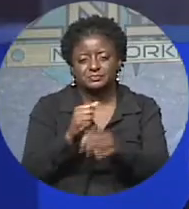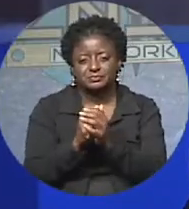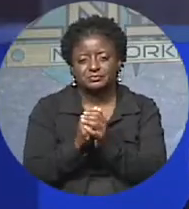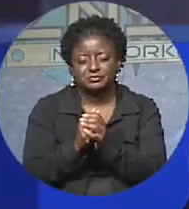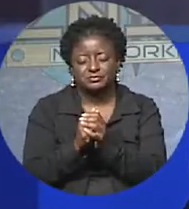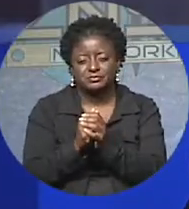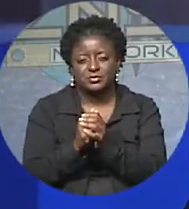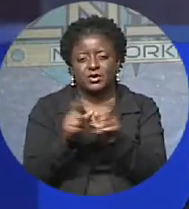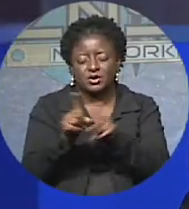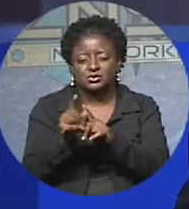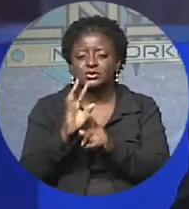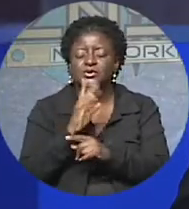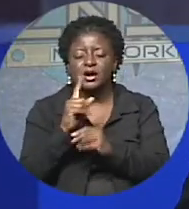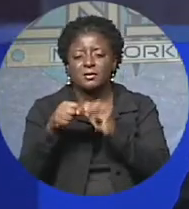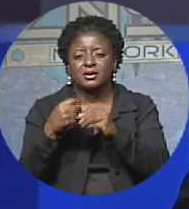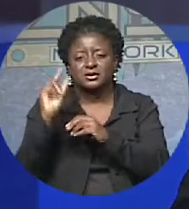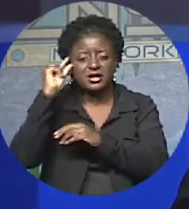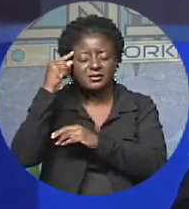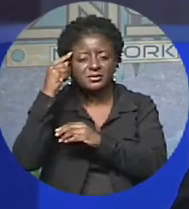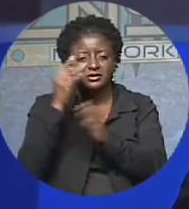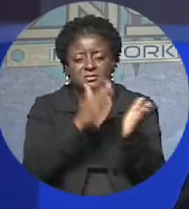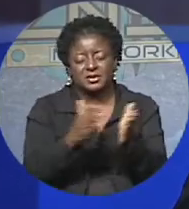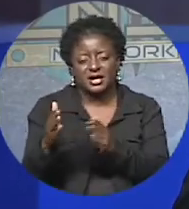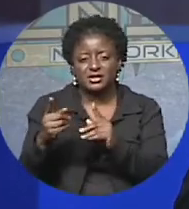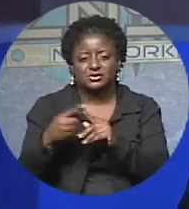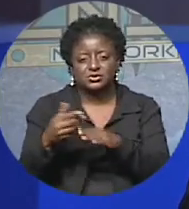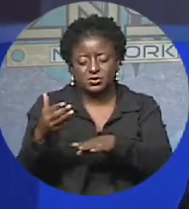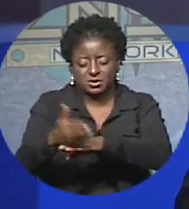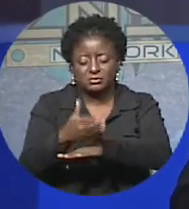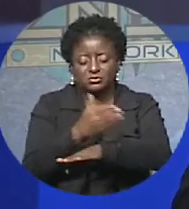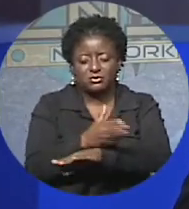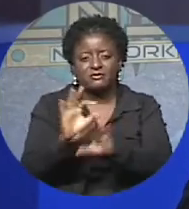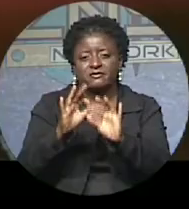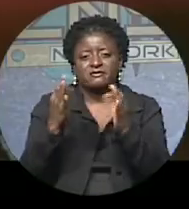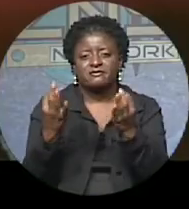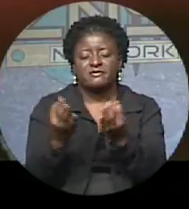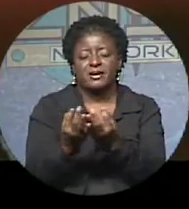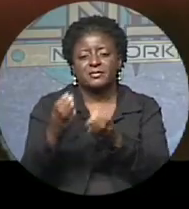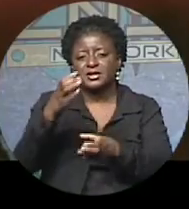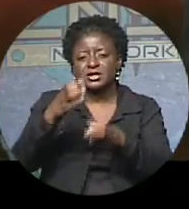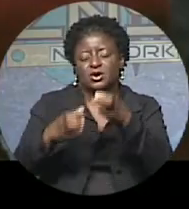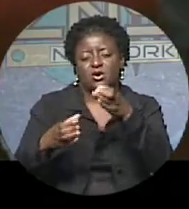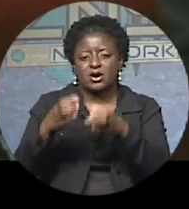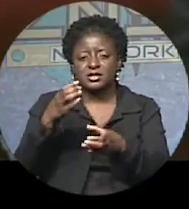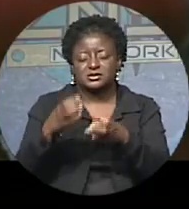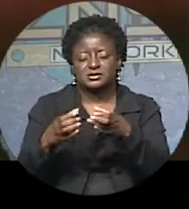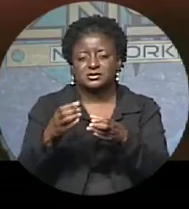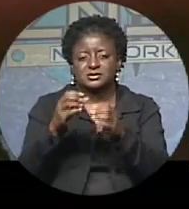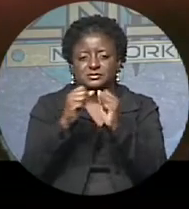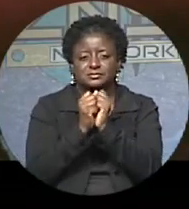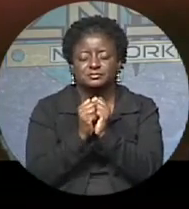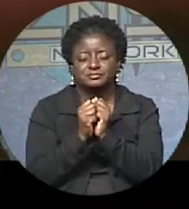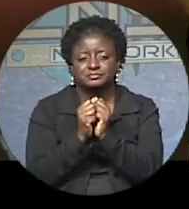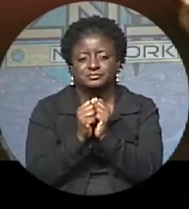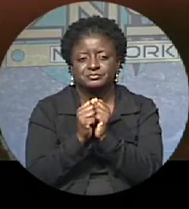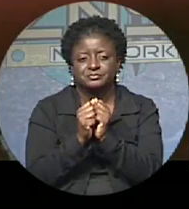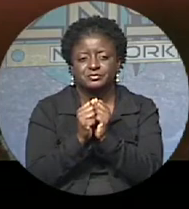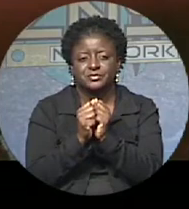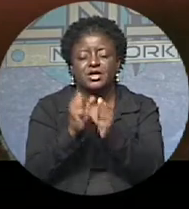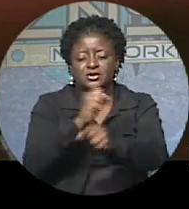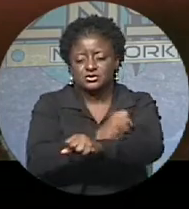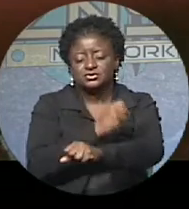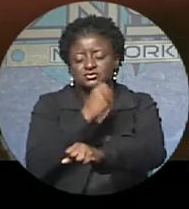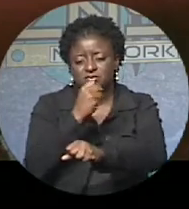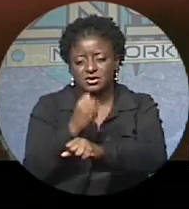spoke of the government's plans to improve the family court system. As we talk about strengthening